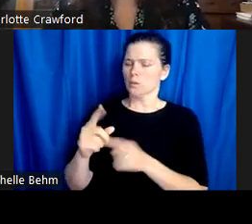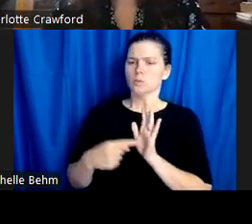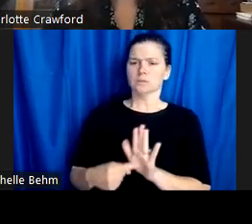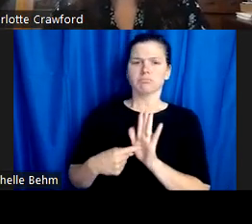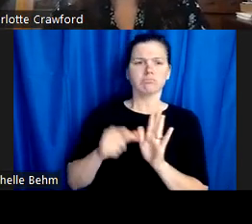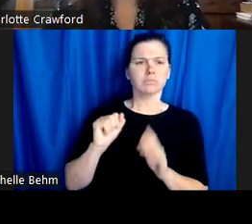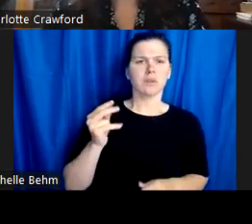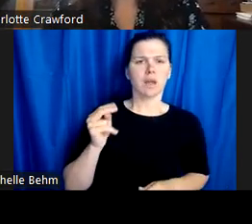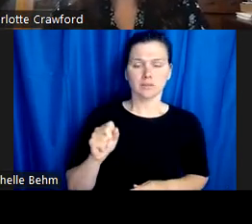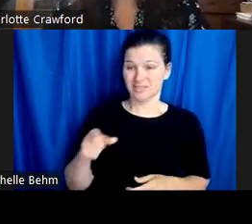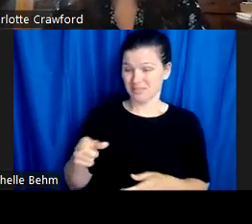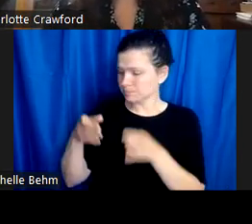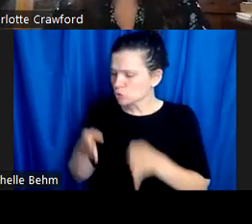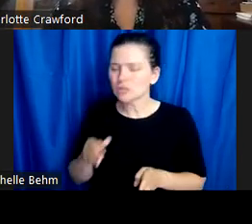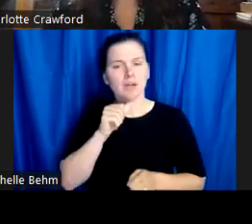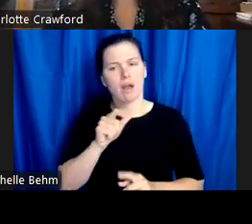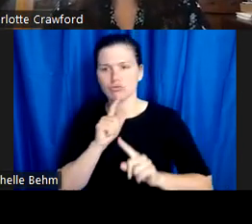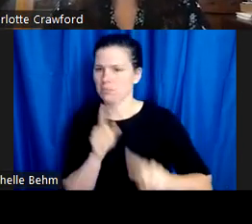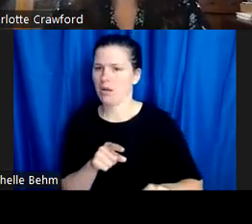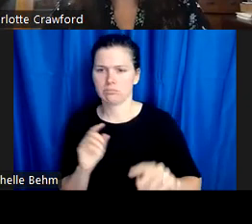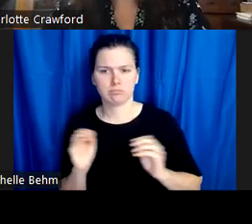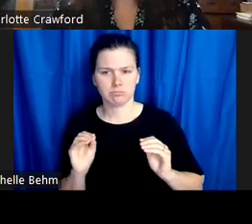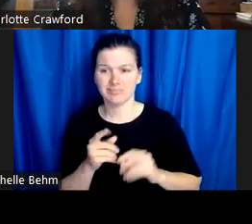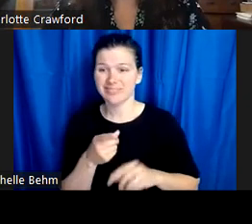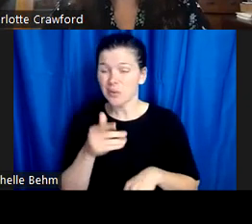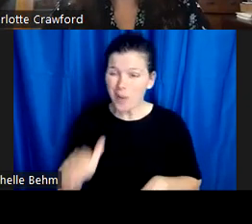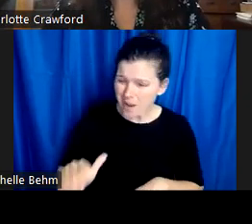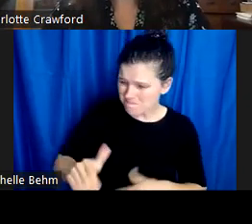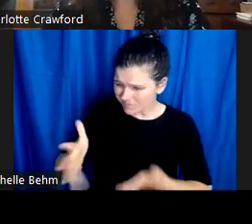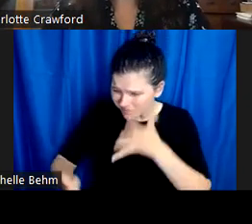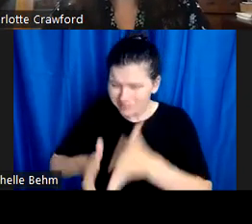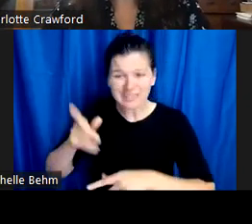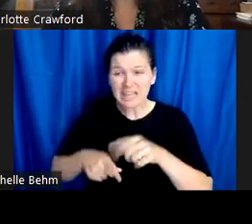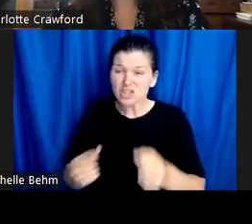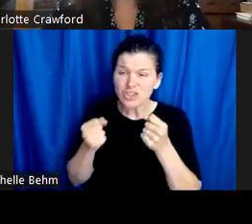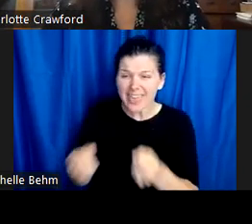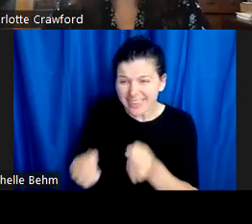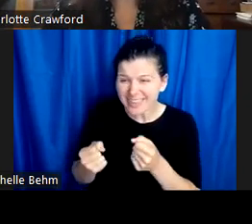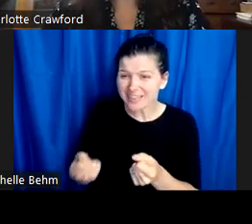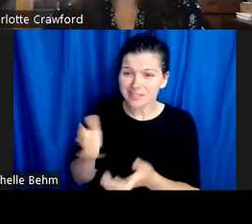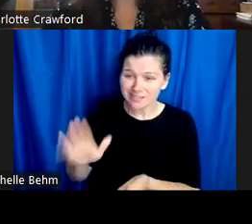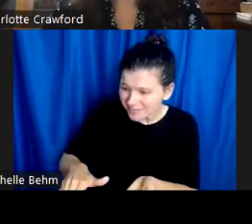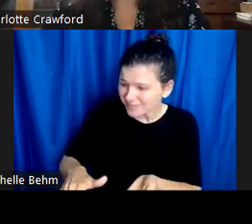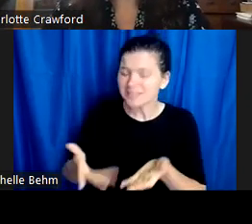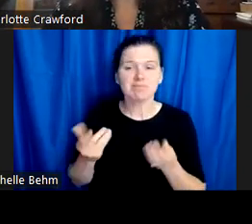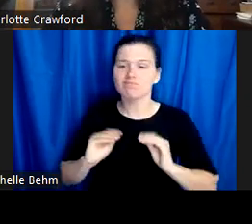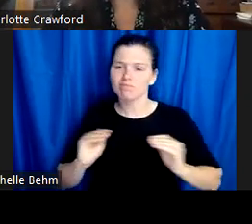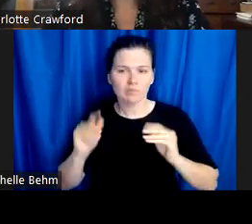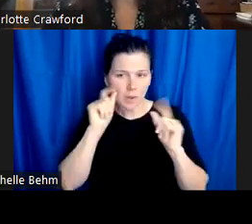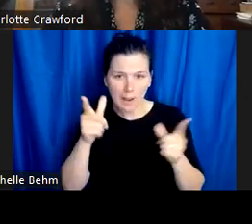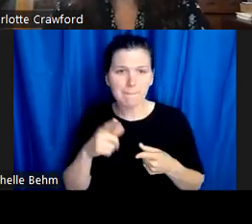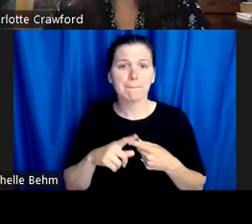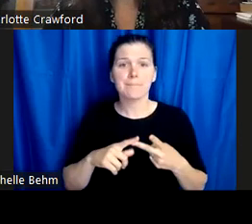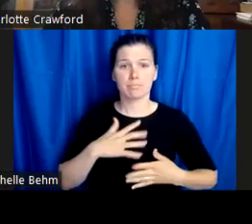be unresponsive. You can't wake them up. You can shake them and yell at them, and they're not going to wake up. The breathing is